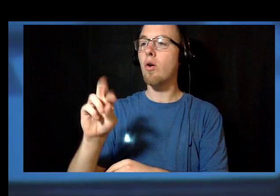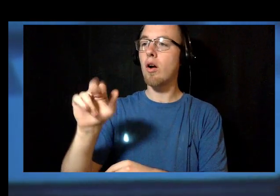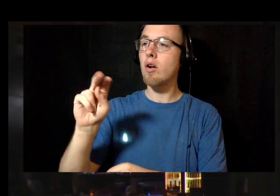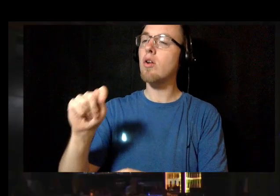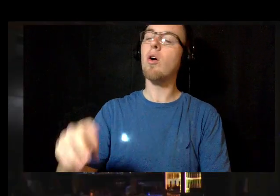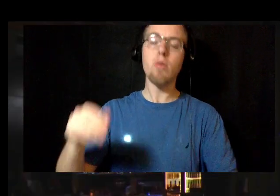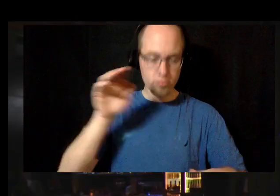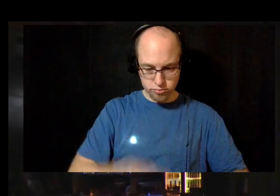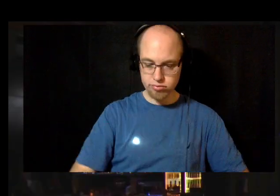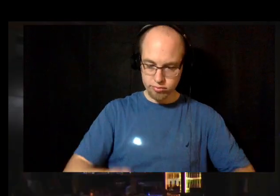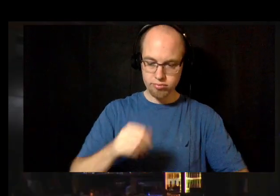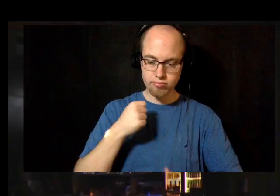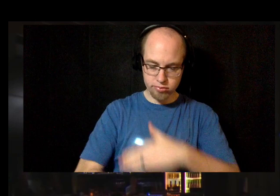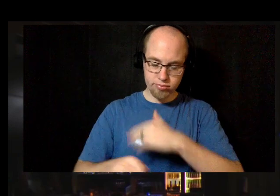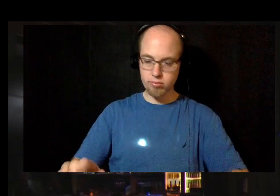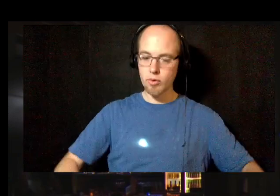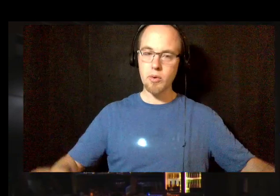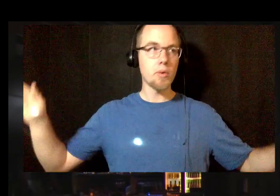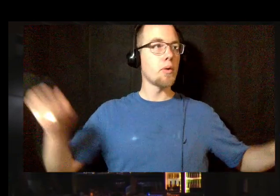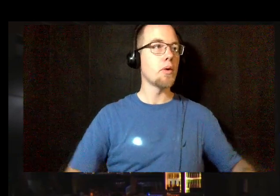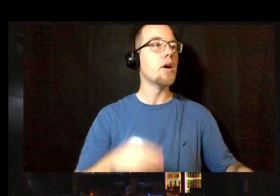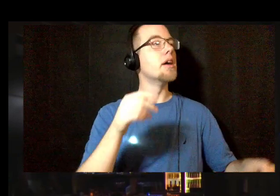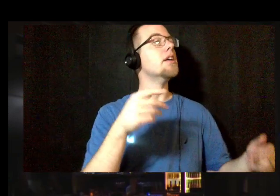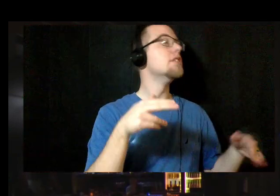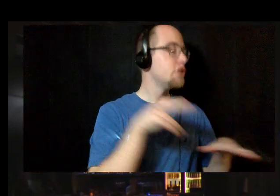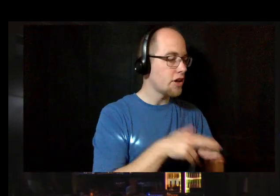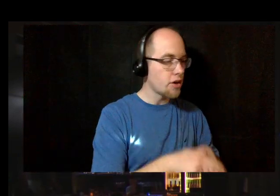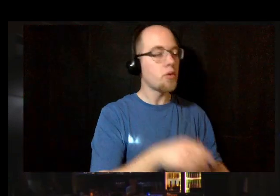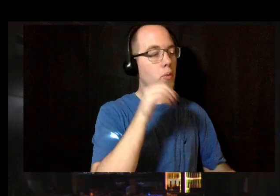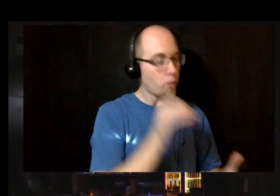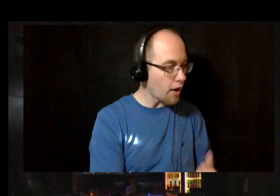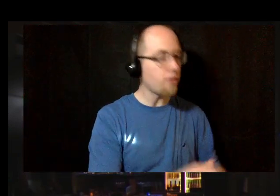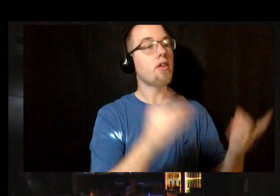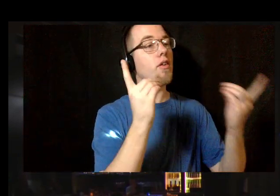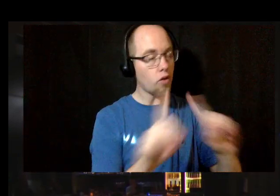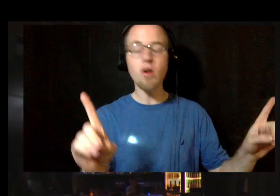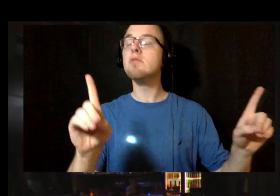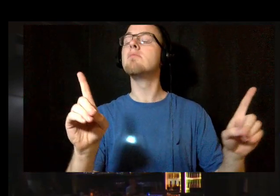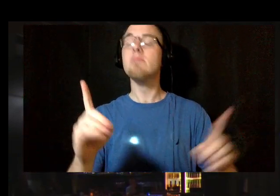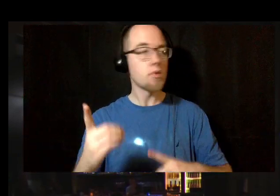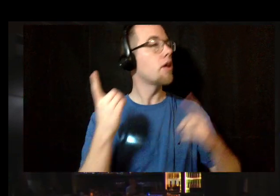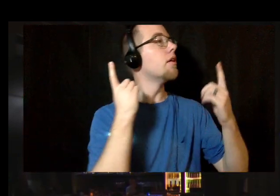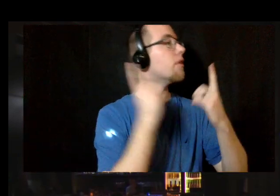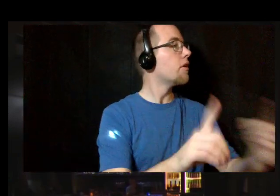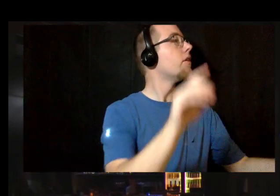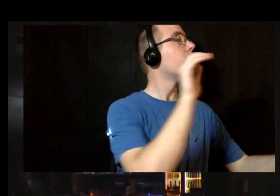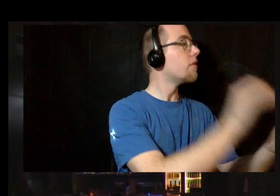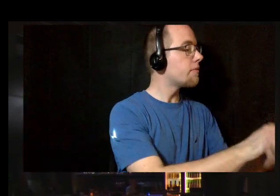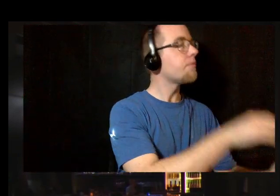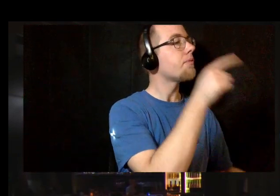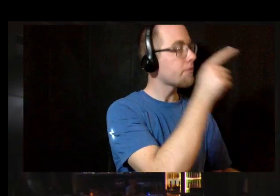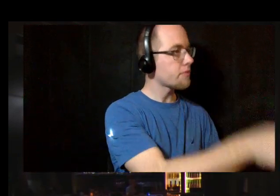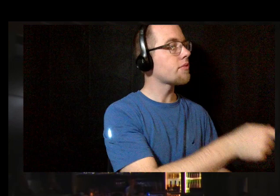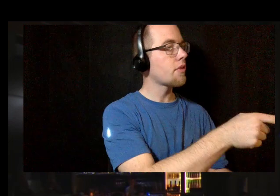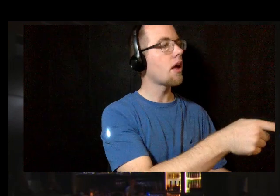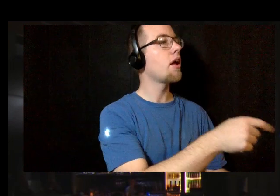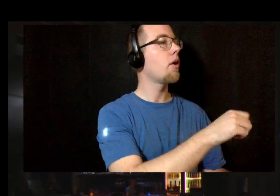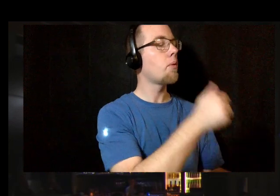Paris, published a couple of books, cheated on his wife, got divorced, married the other woman, converted to Catholicism,